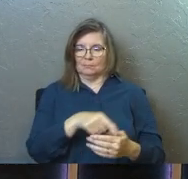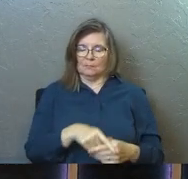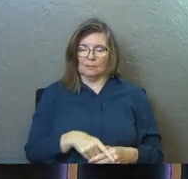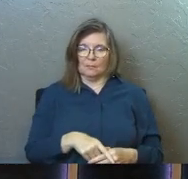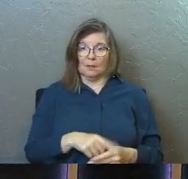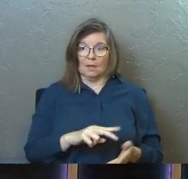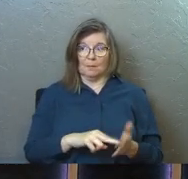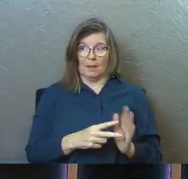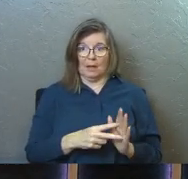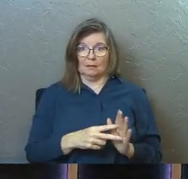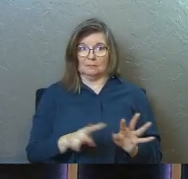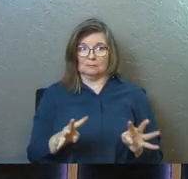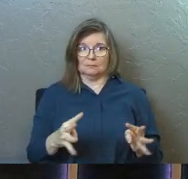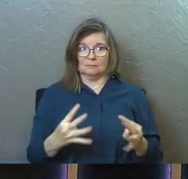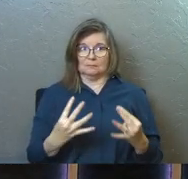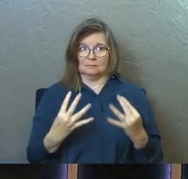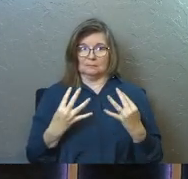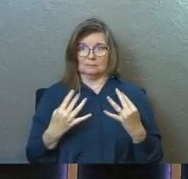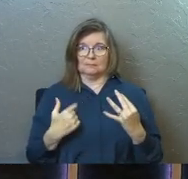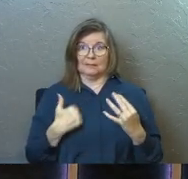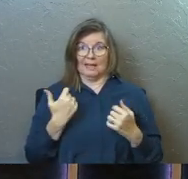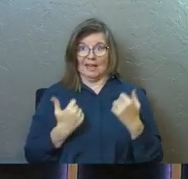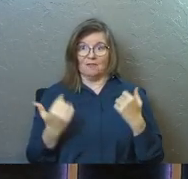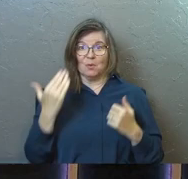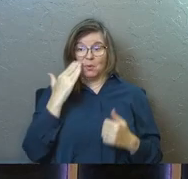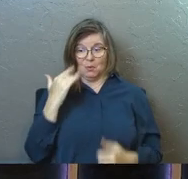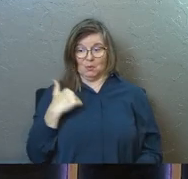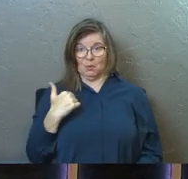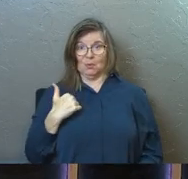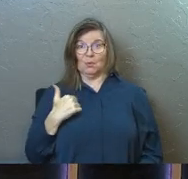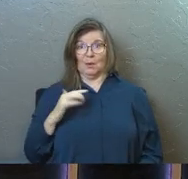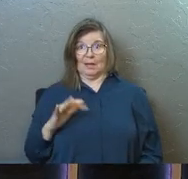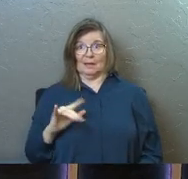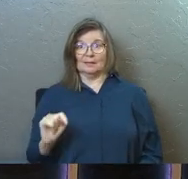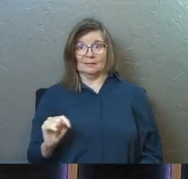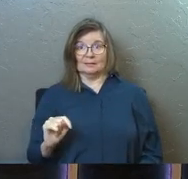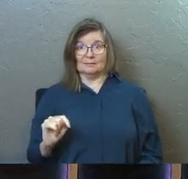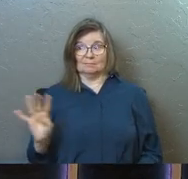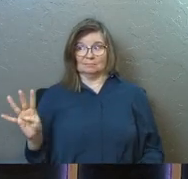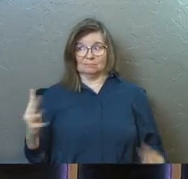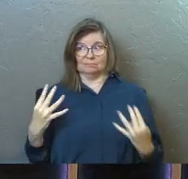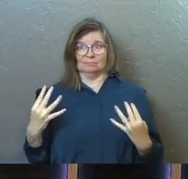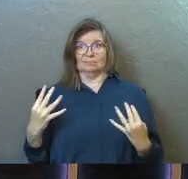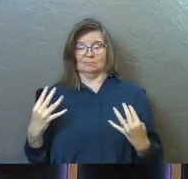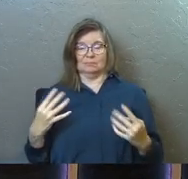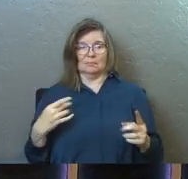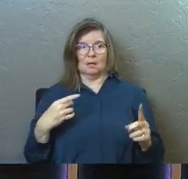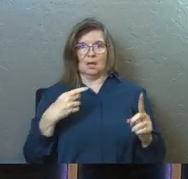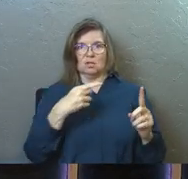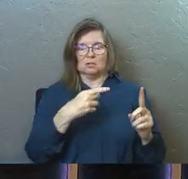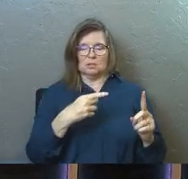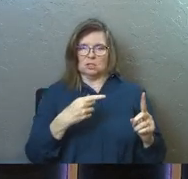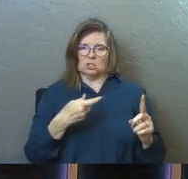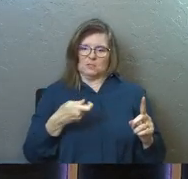And the implication was very clear, because everybody knew I had done it. And she just,